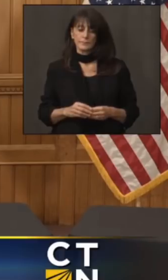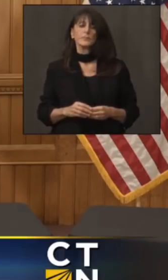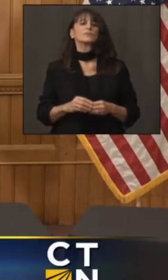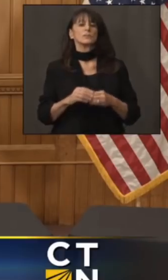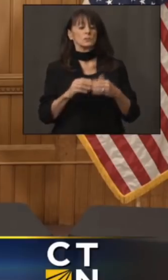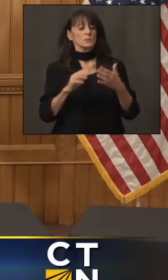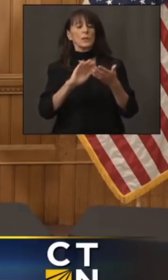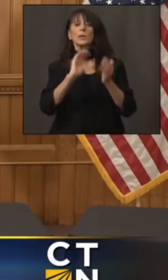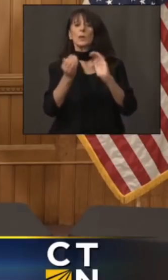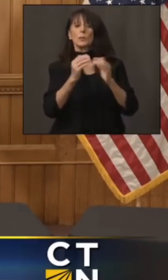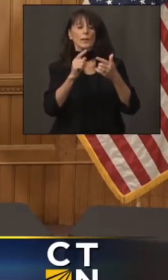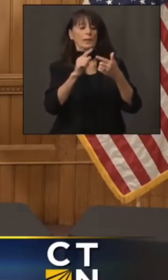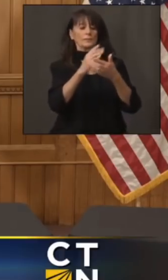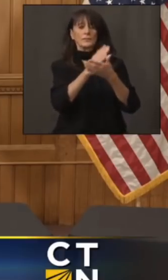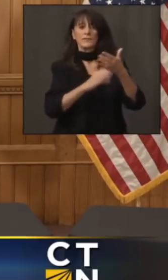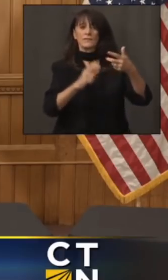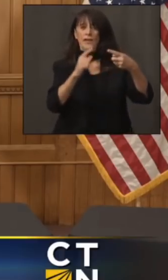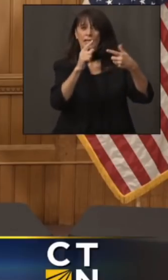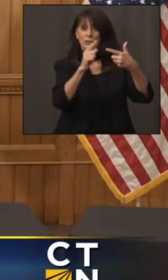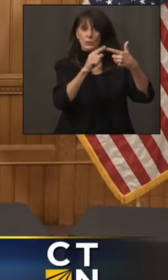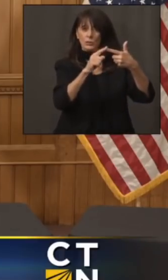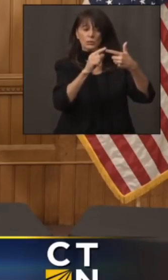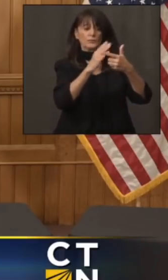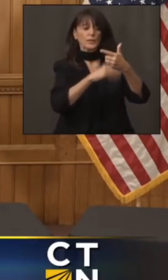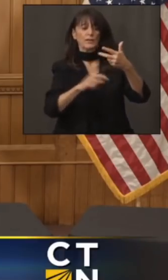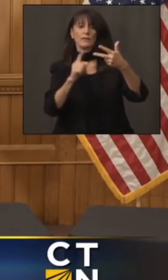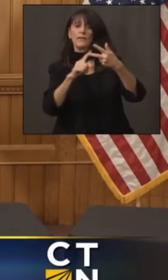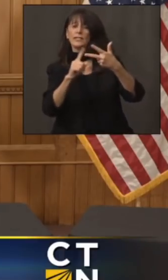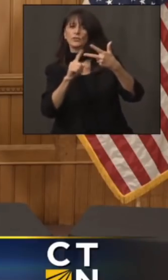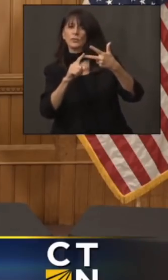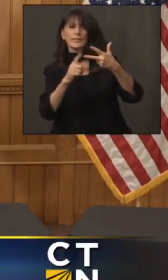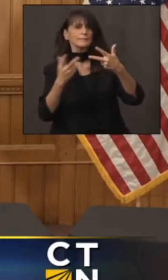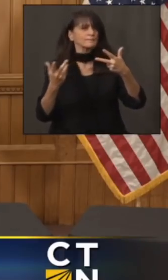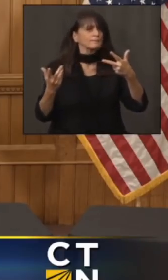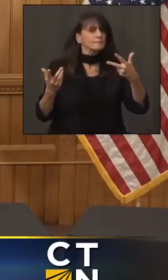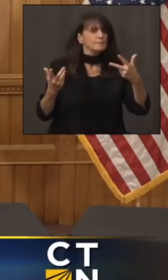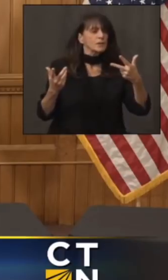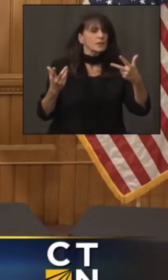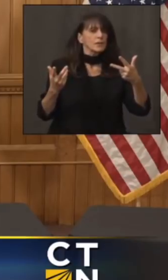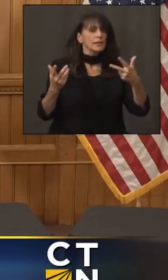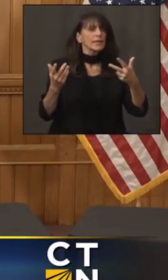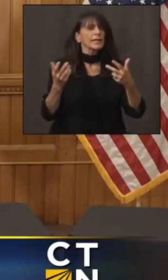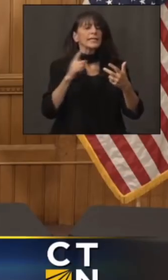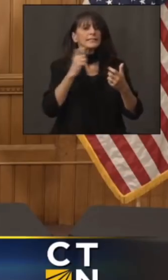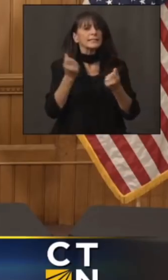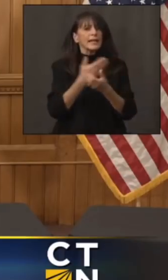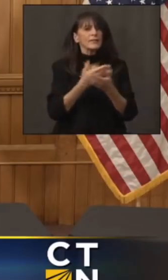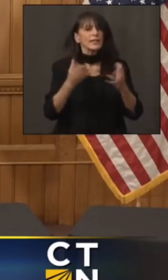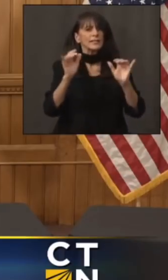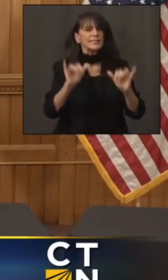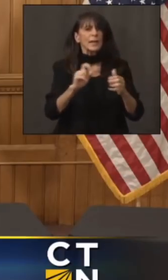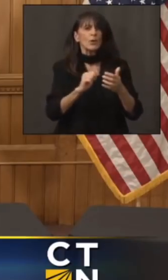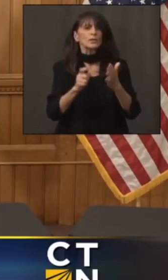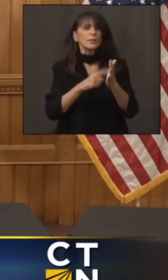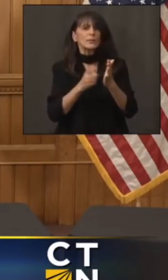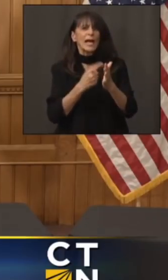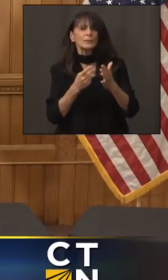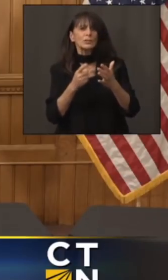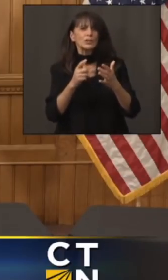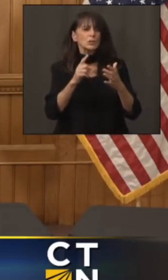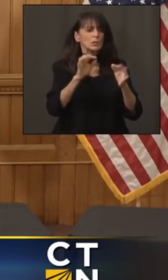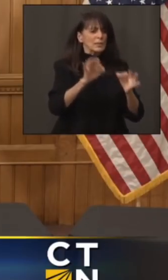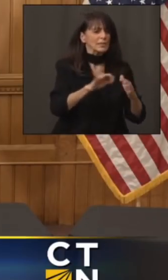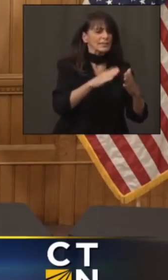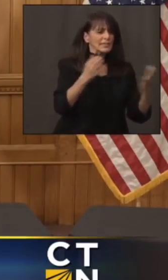phase 3? How much maybe things have gone back and forth, even if in your own mind, in terms of reopening this,